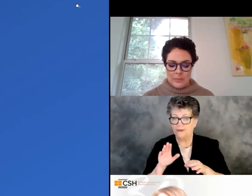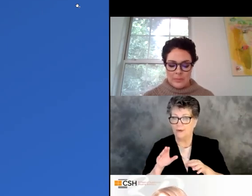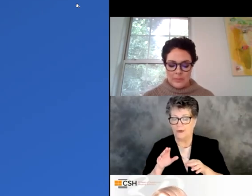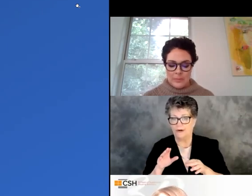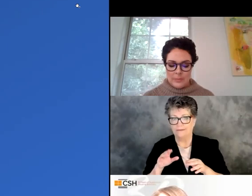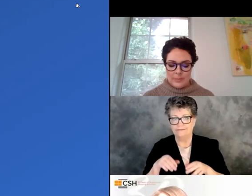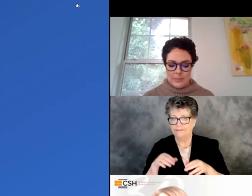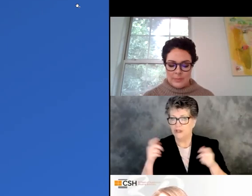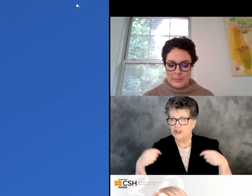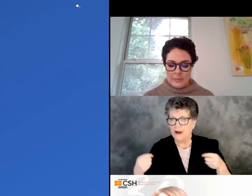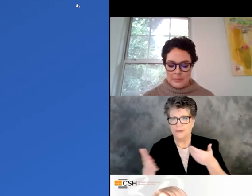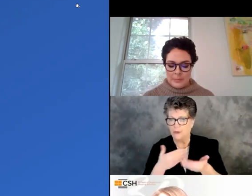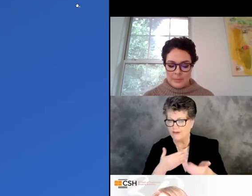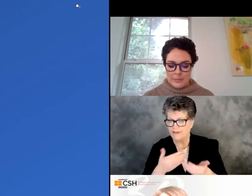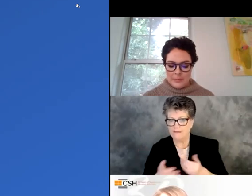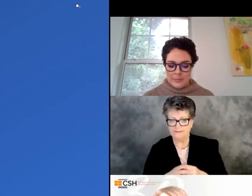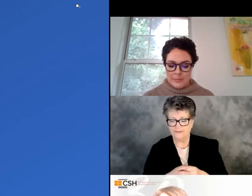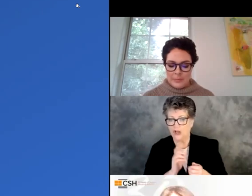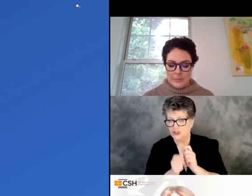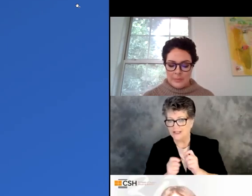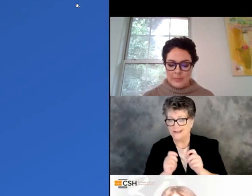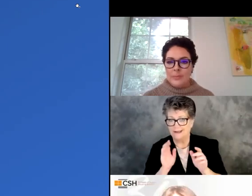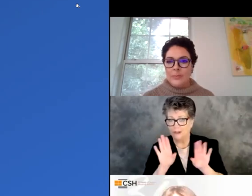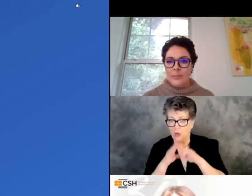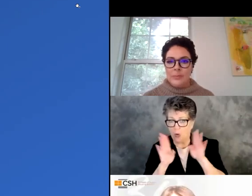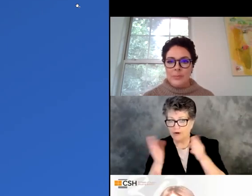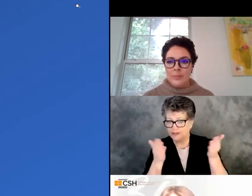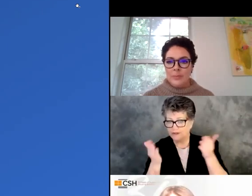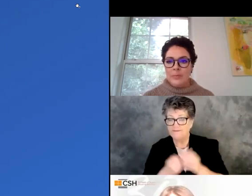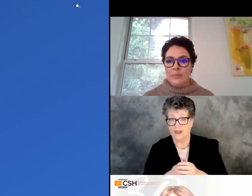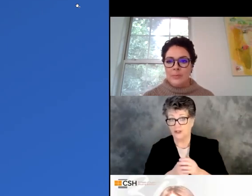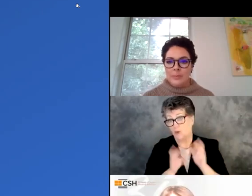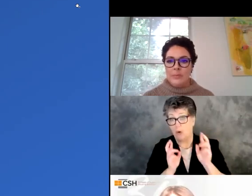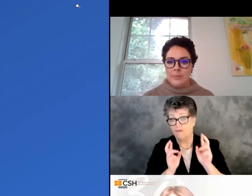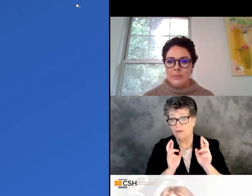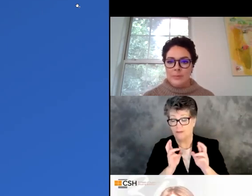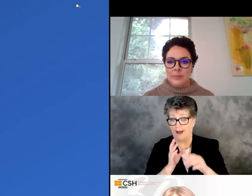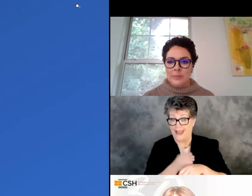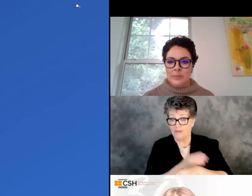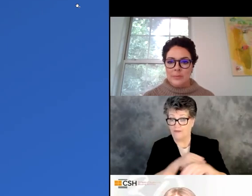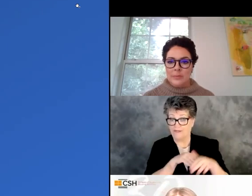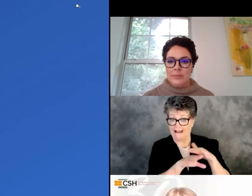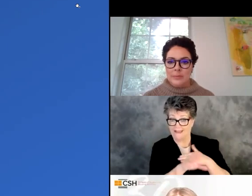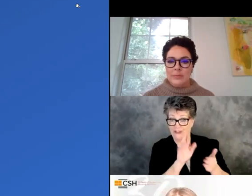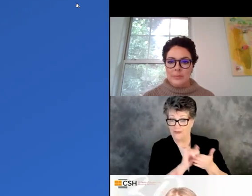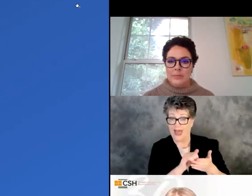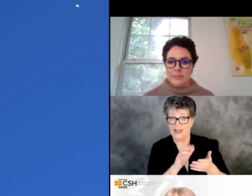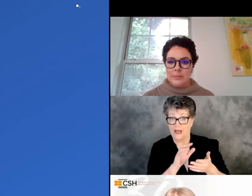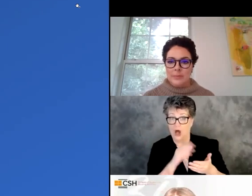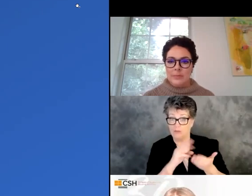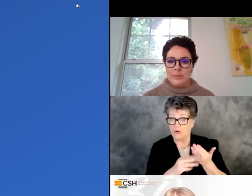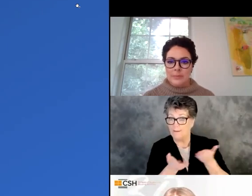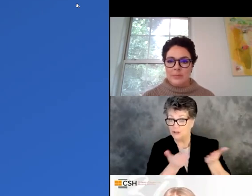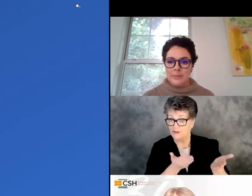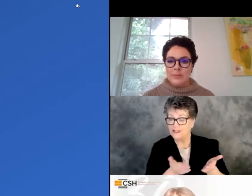else may be necessary, adjusting doorways. So we're hopeful that by improving access to that set of program services that we might